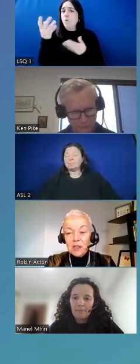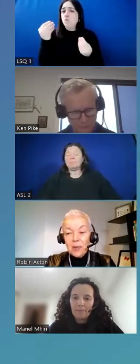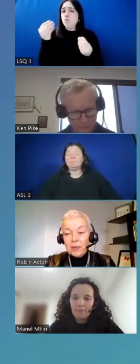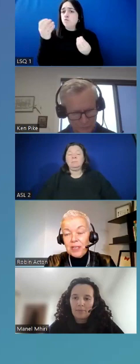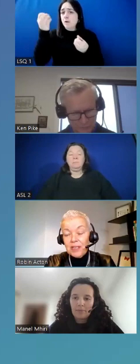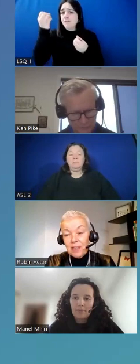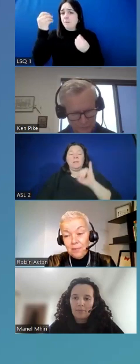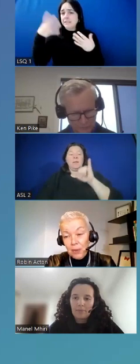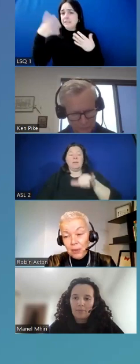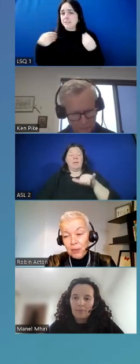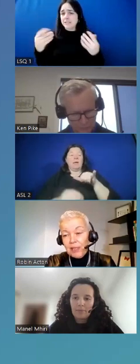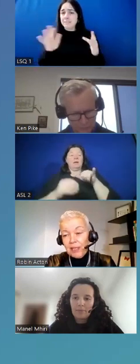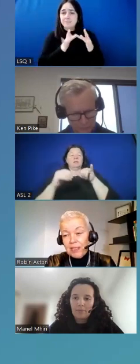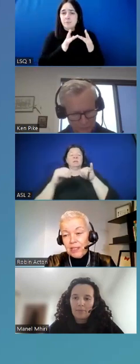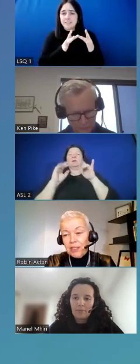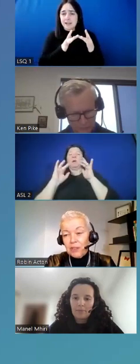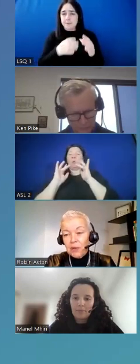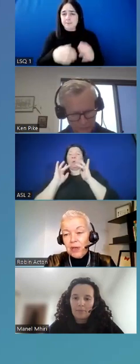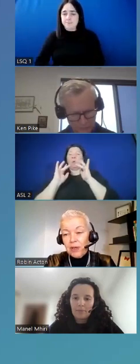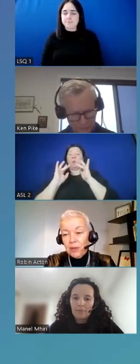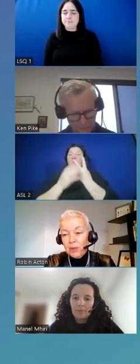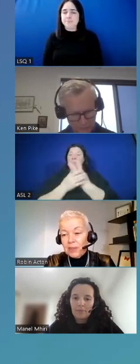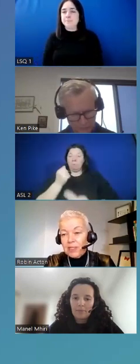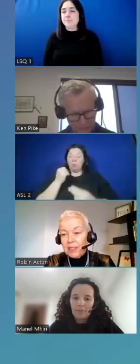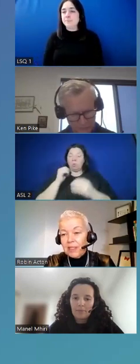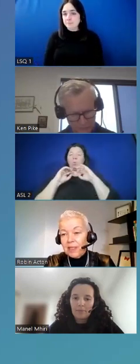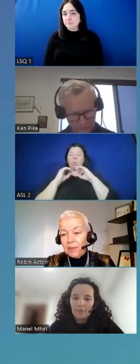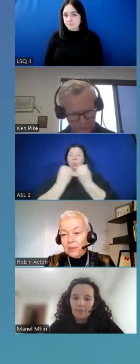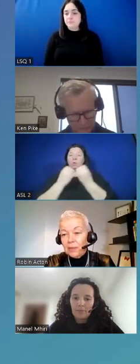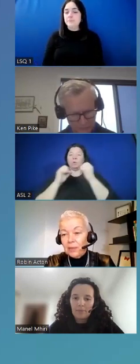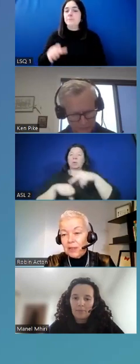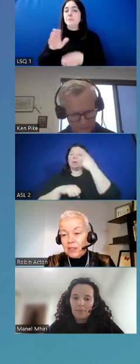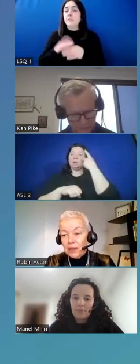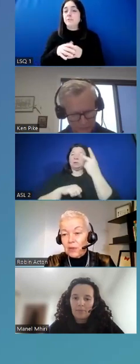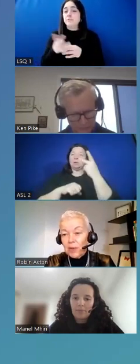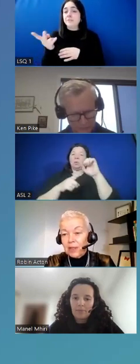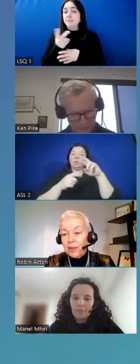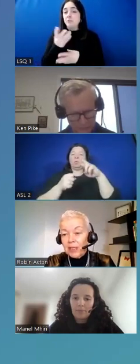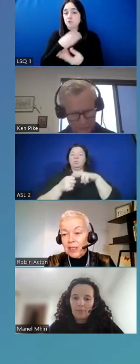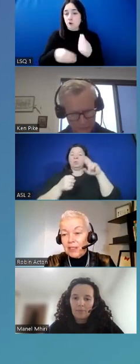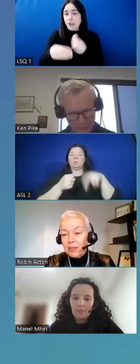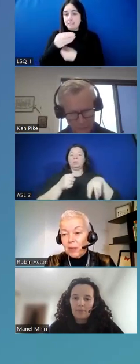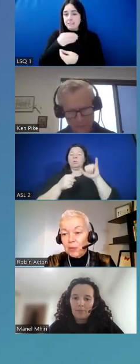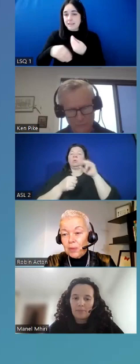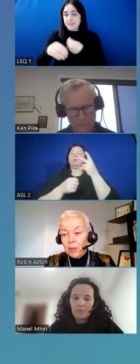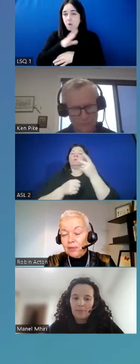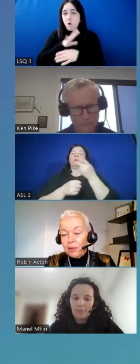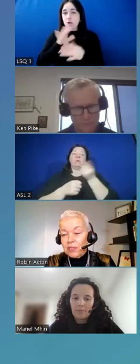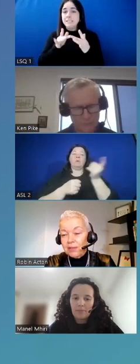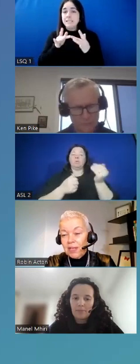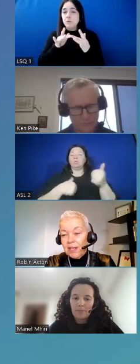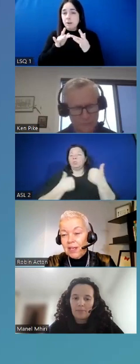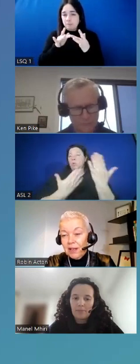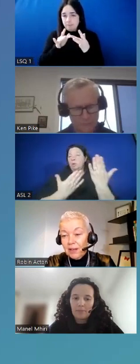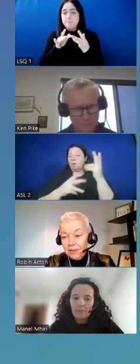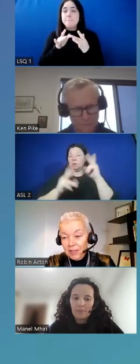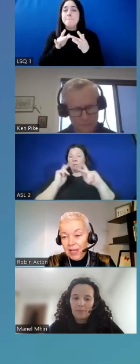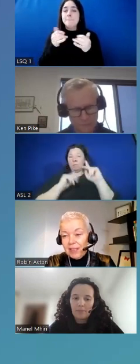So that's the websites of both organizations where you will see the results of those recommendations, both People First